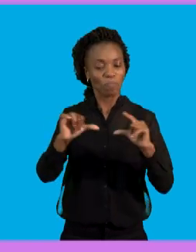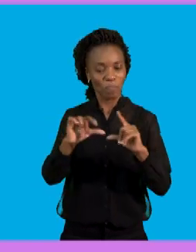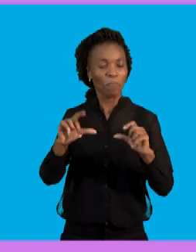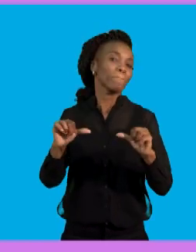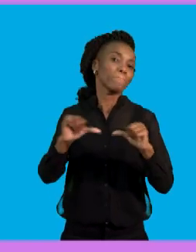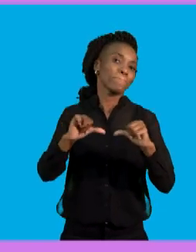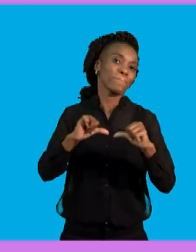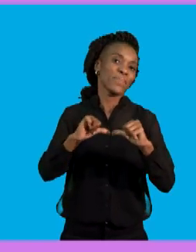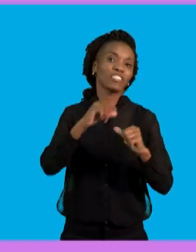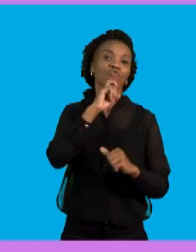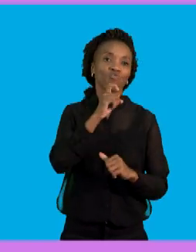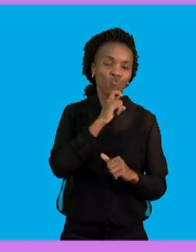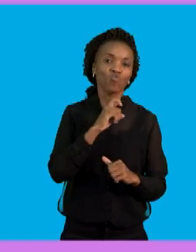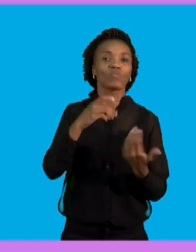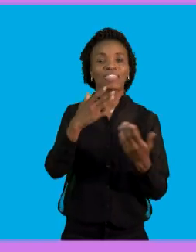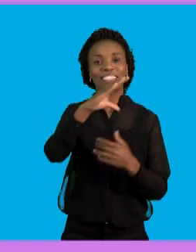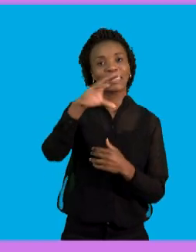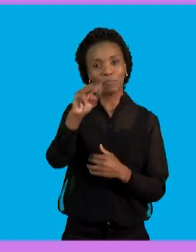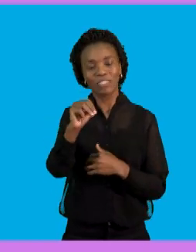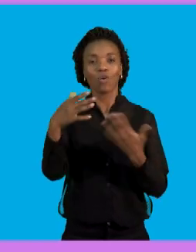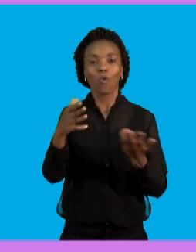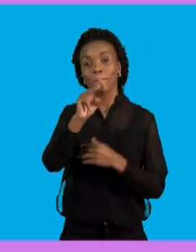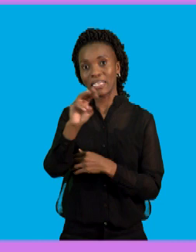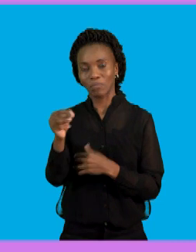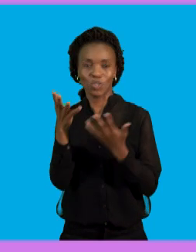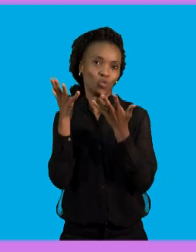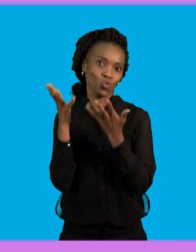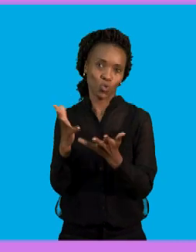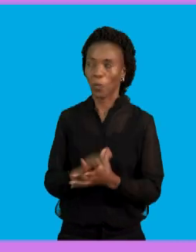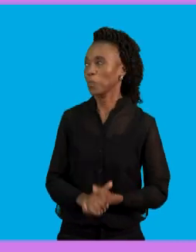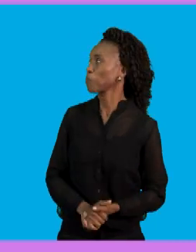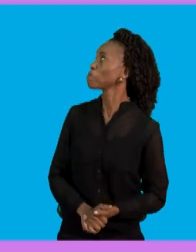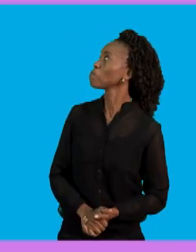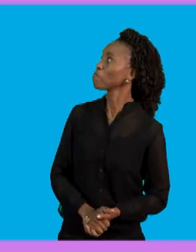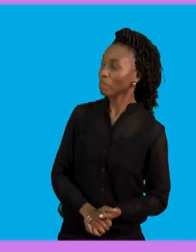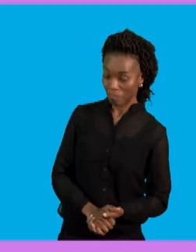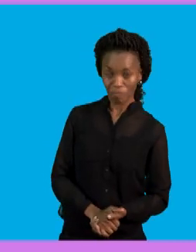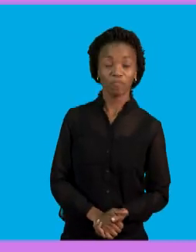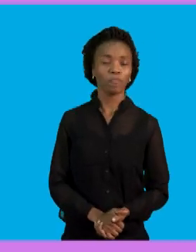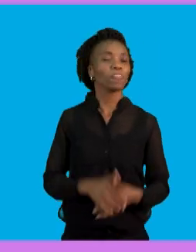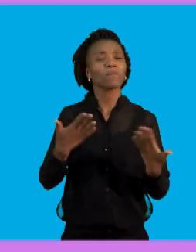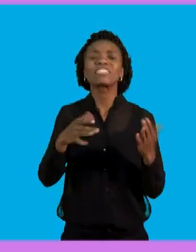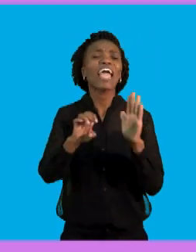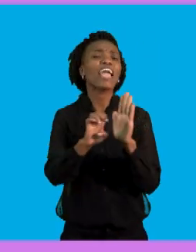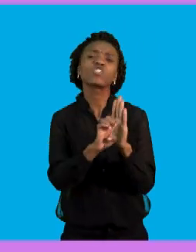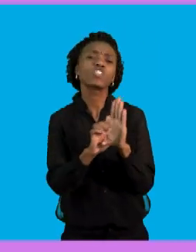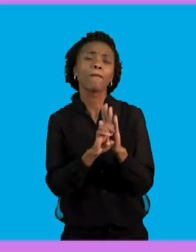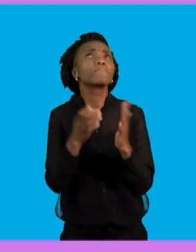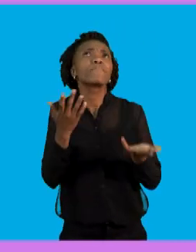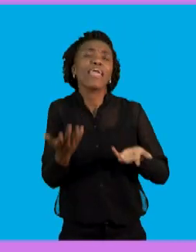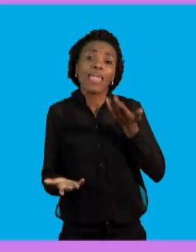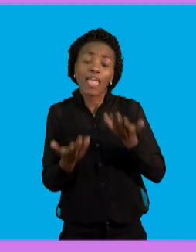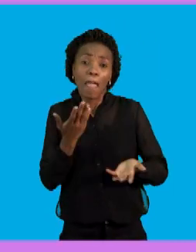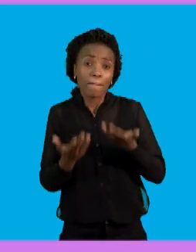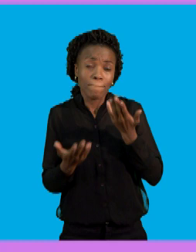42 millimeters. So that's how we measure using the 2 units. Right, so now having your 2 units